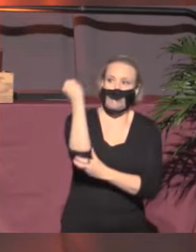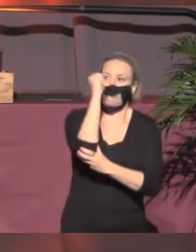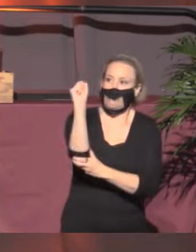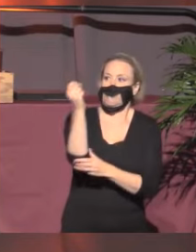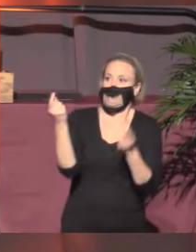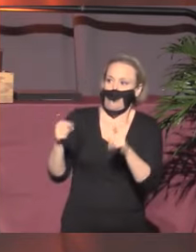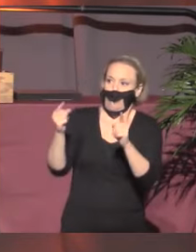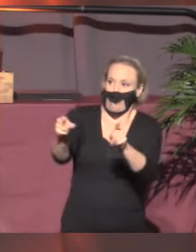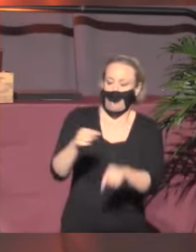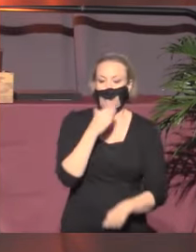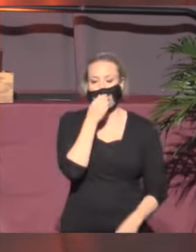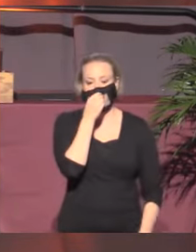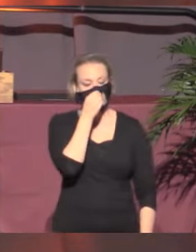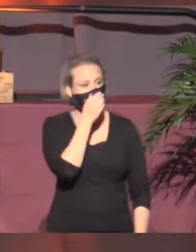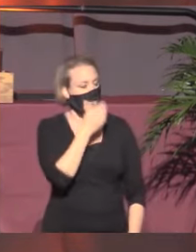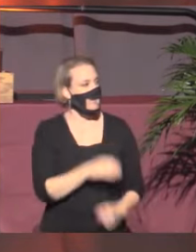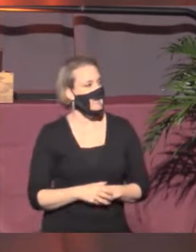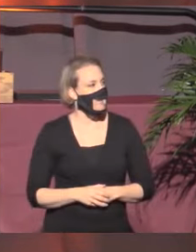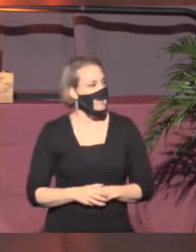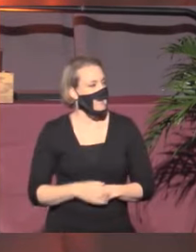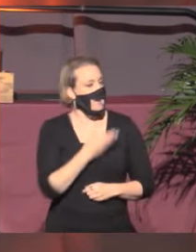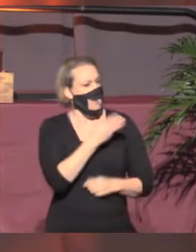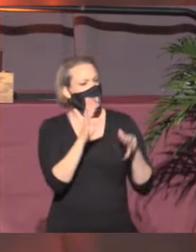As he remarked about people coming together,